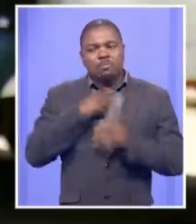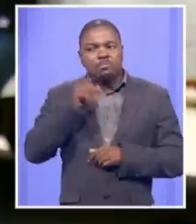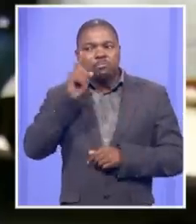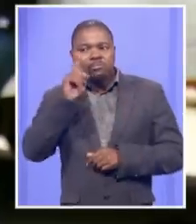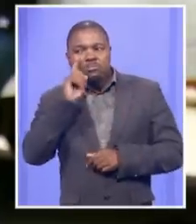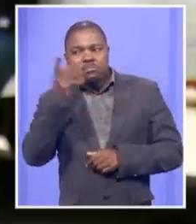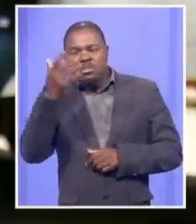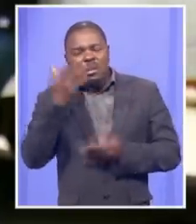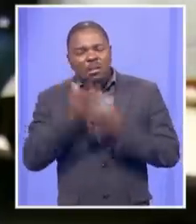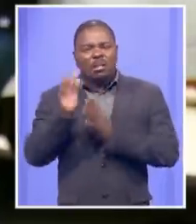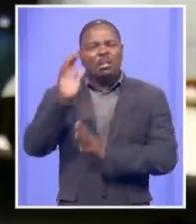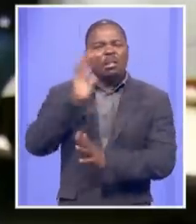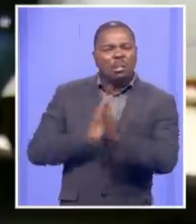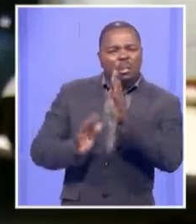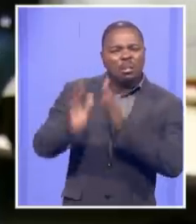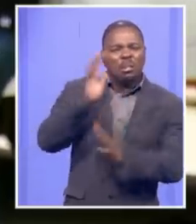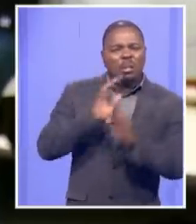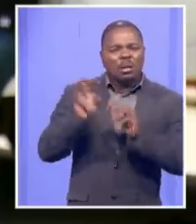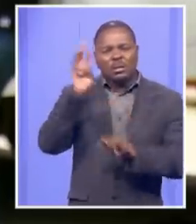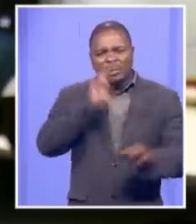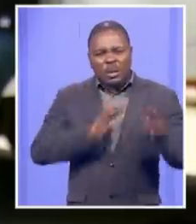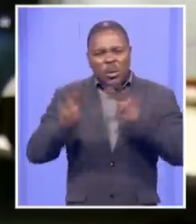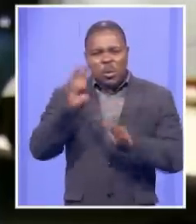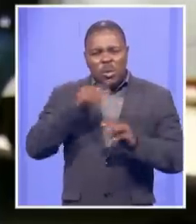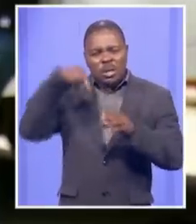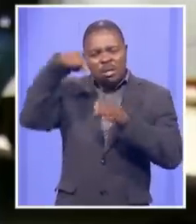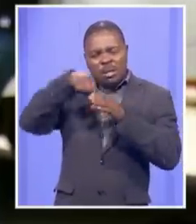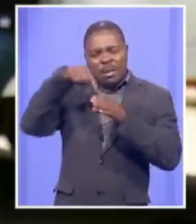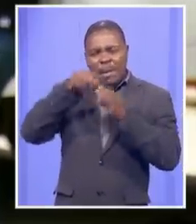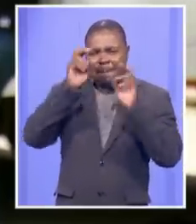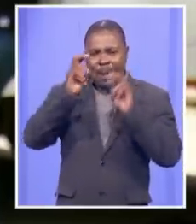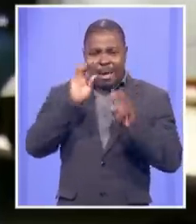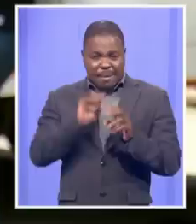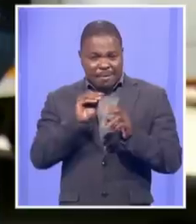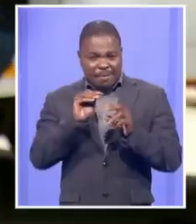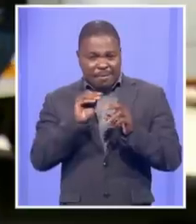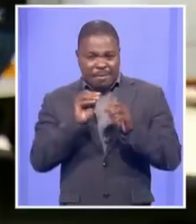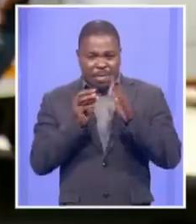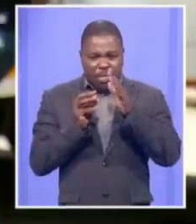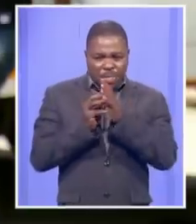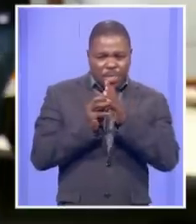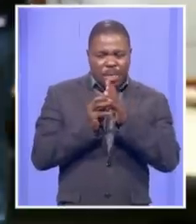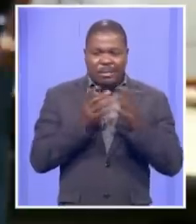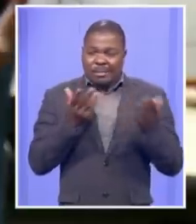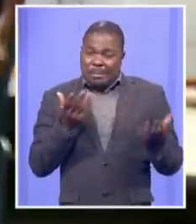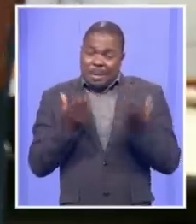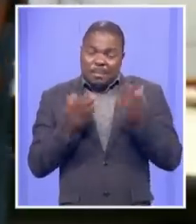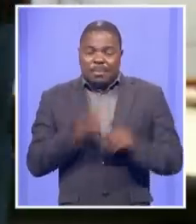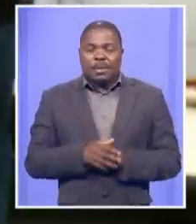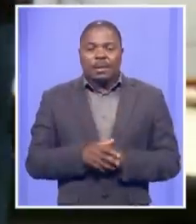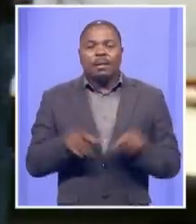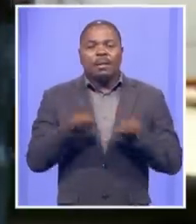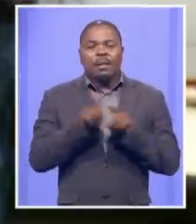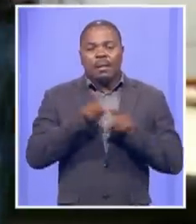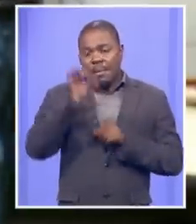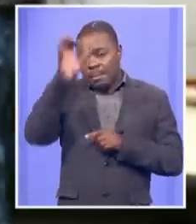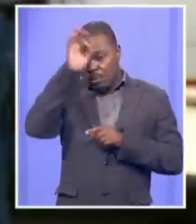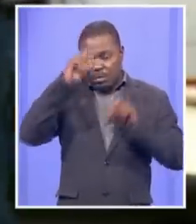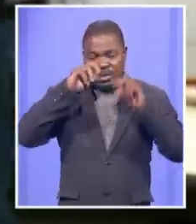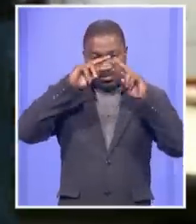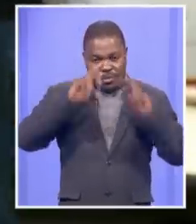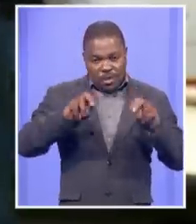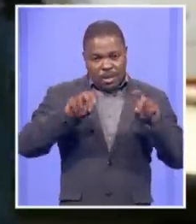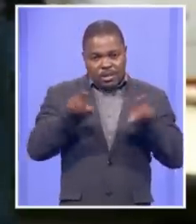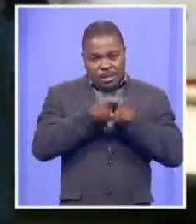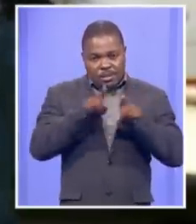an idea of the security features within their bus, if any, Desiree. But I think as part of the police investigations, it